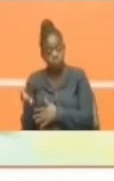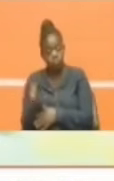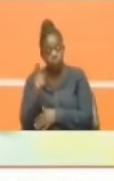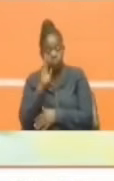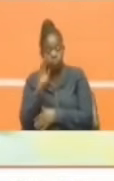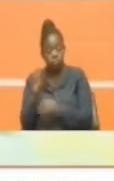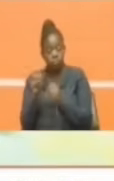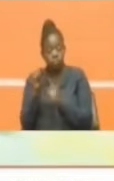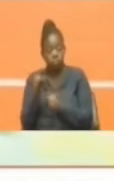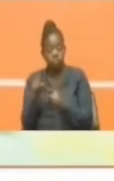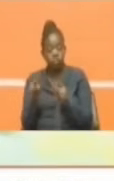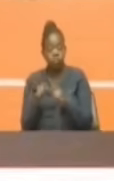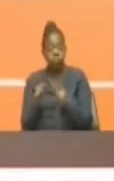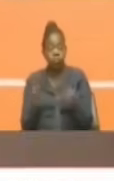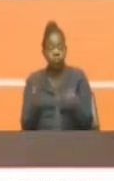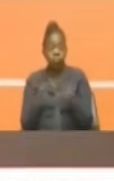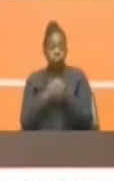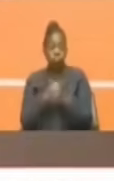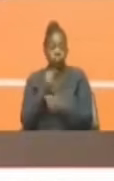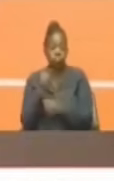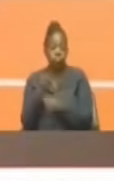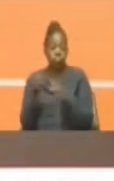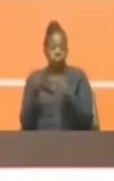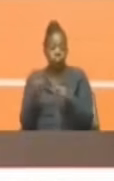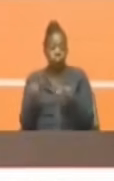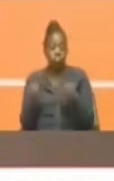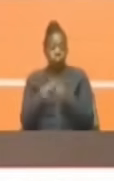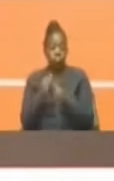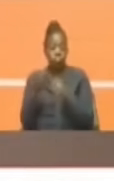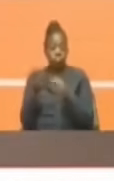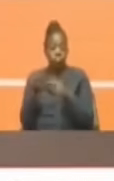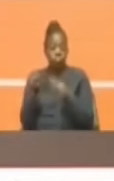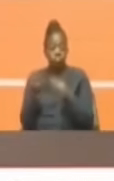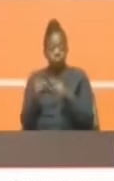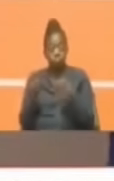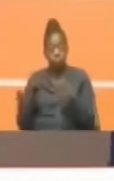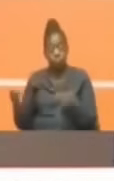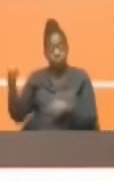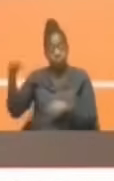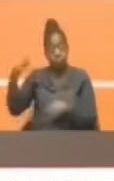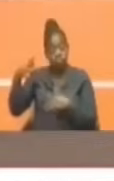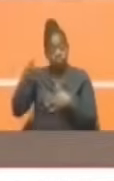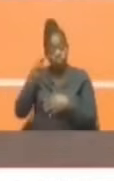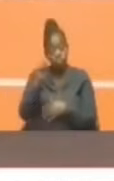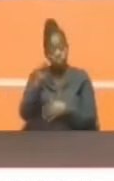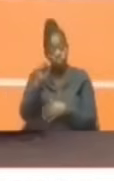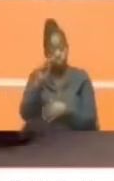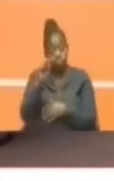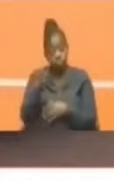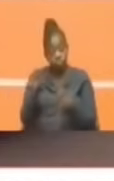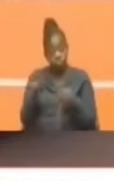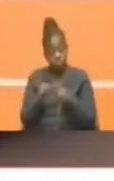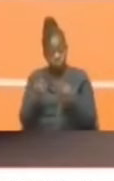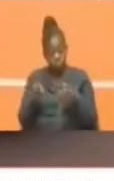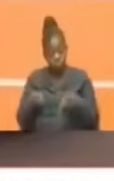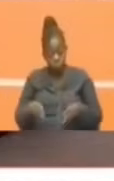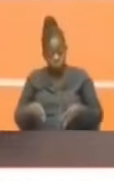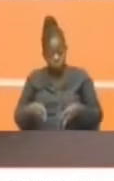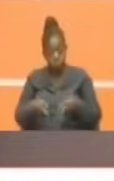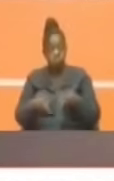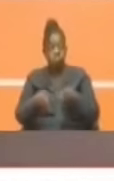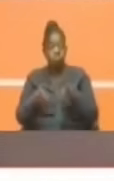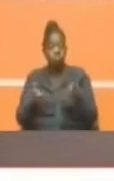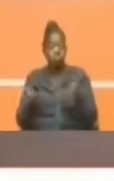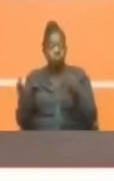you, and that he will comfort you. Ewe, wedi dunga kabenja kala kagudo kubitali nkumba. Mufeche chimwa kagudo kabenja kuluksato.